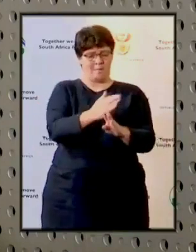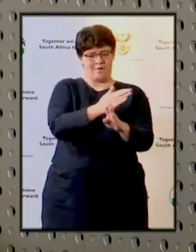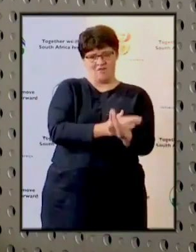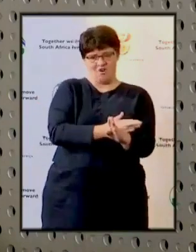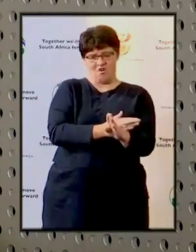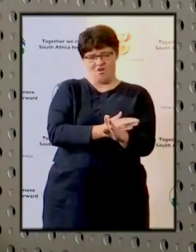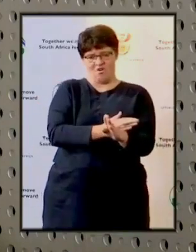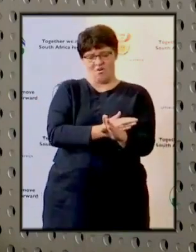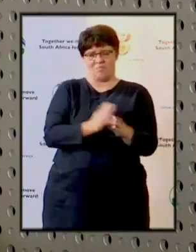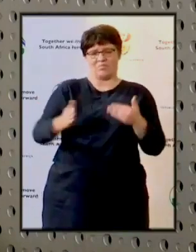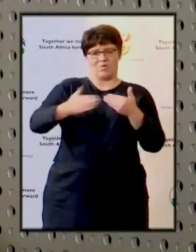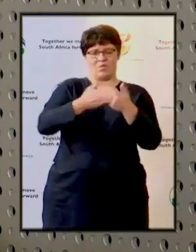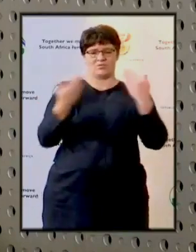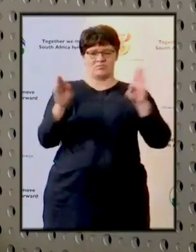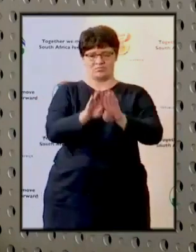curfew.